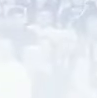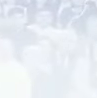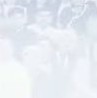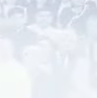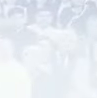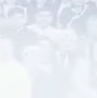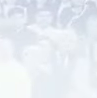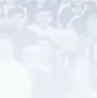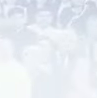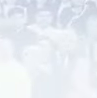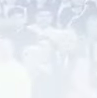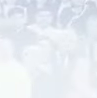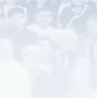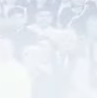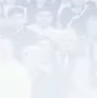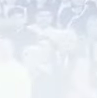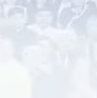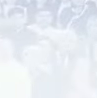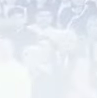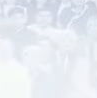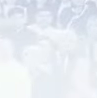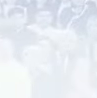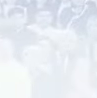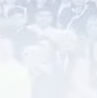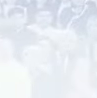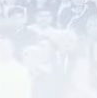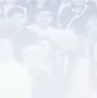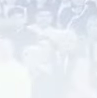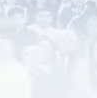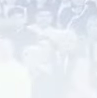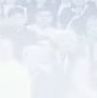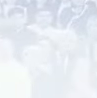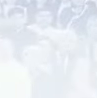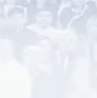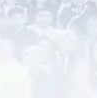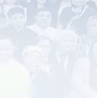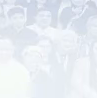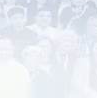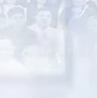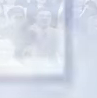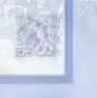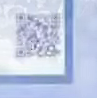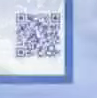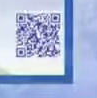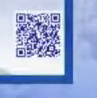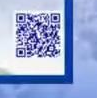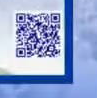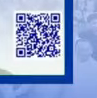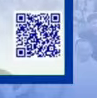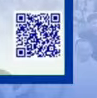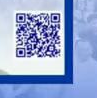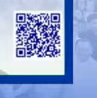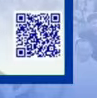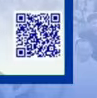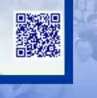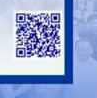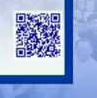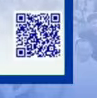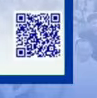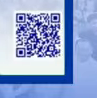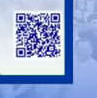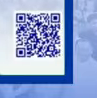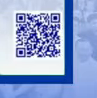Thank you so much, Mr. Paniir. Thank you for sharing all these initiatives. From your presentation, we can